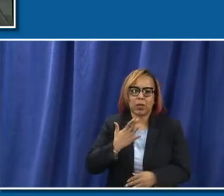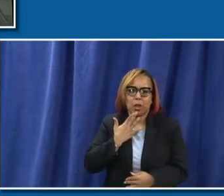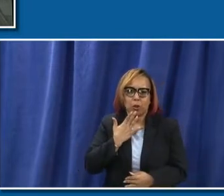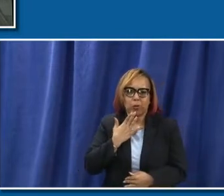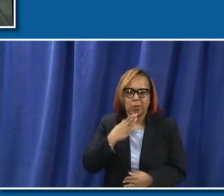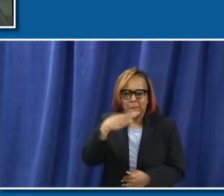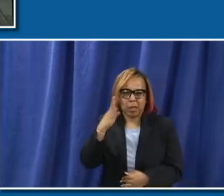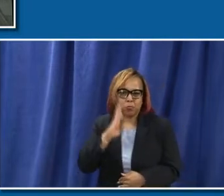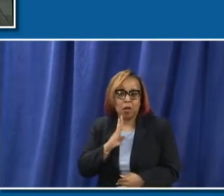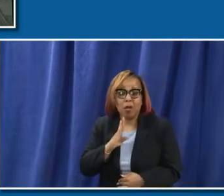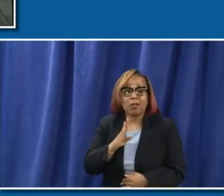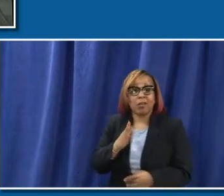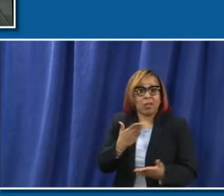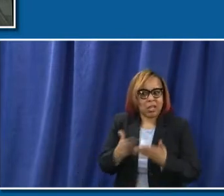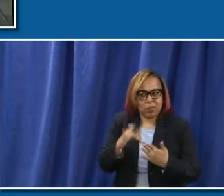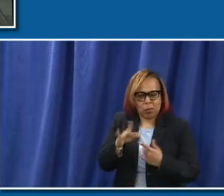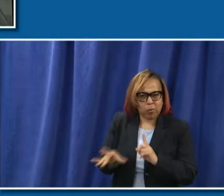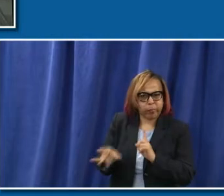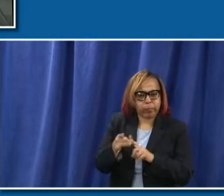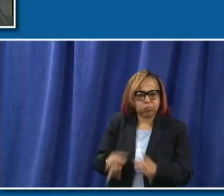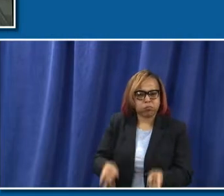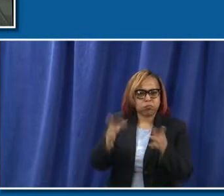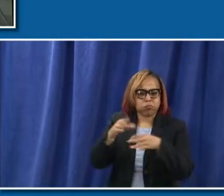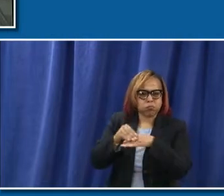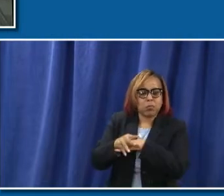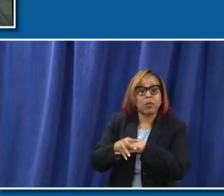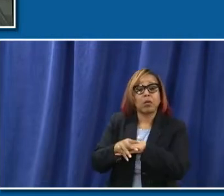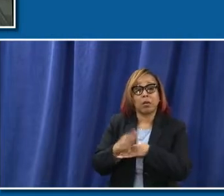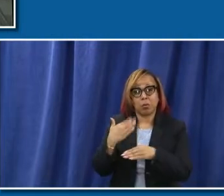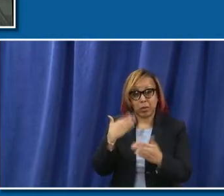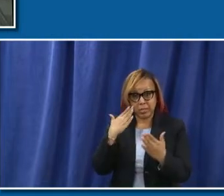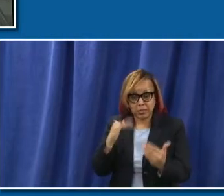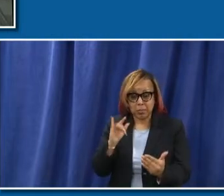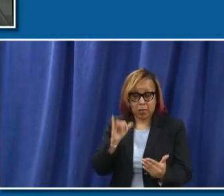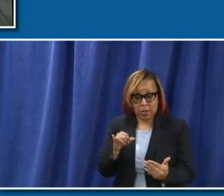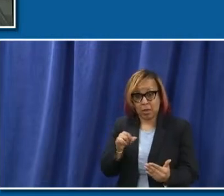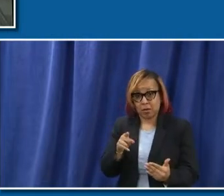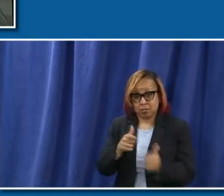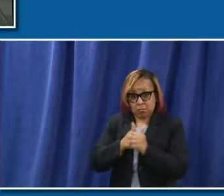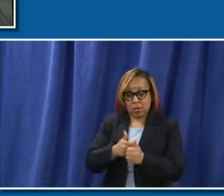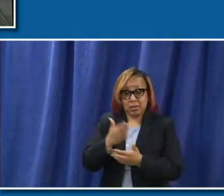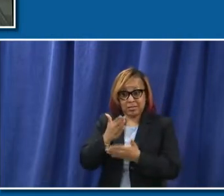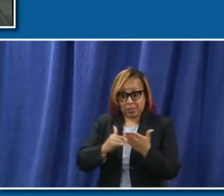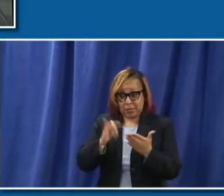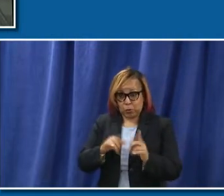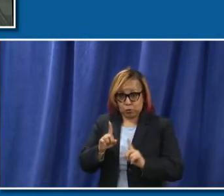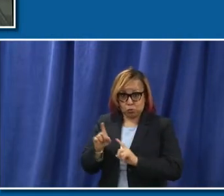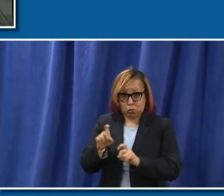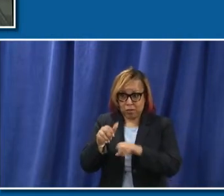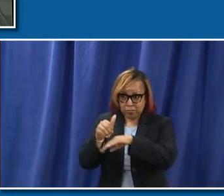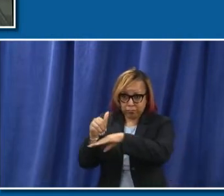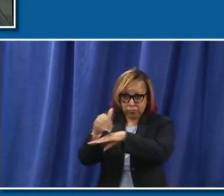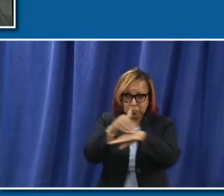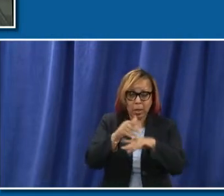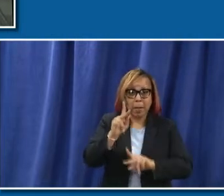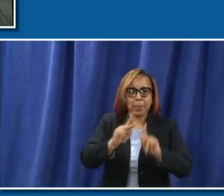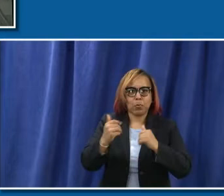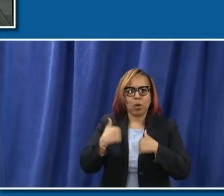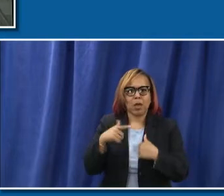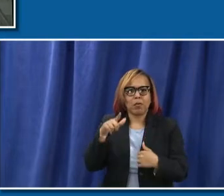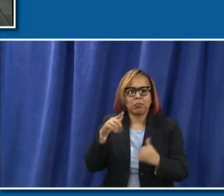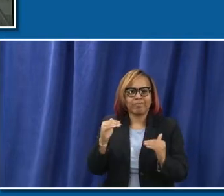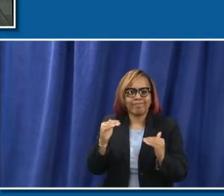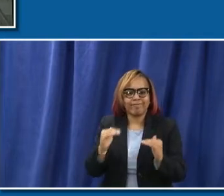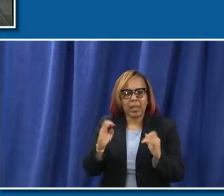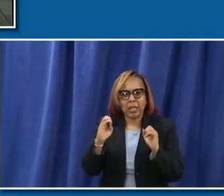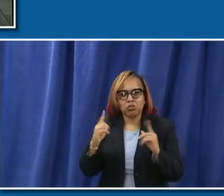though they've been some of the hardest hit. And we also anticipate that based on some of the surveys that have been done, people who have lower